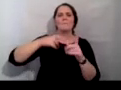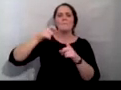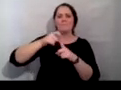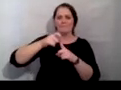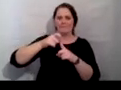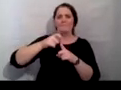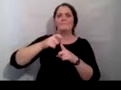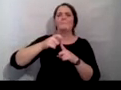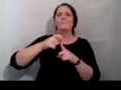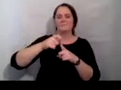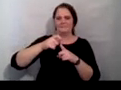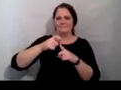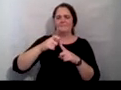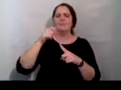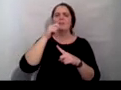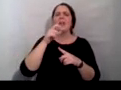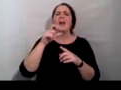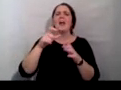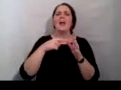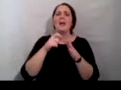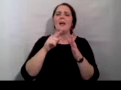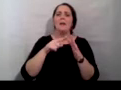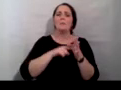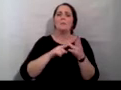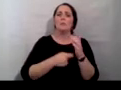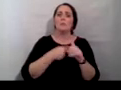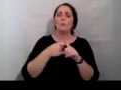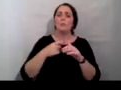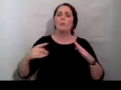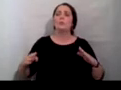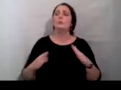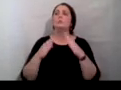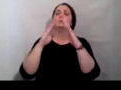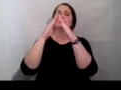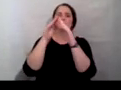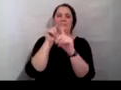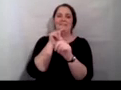map, and there it is over there on the west coast of Cape York Peninsula.